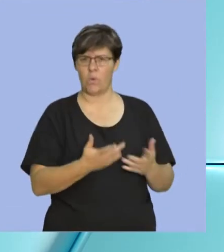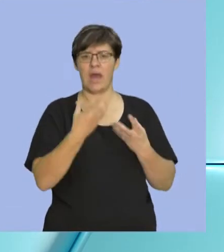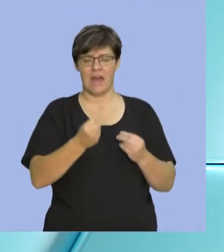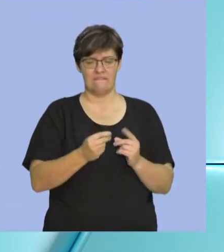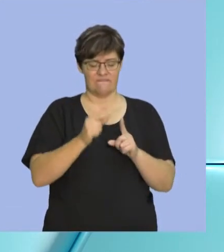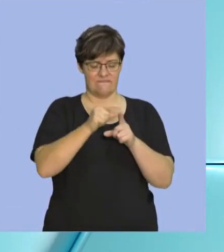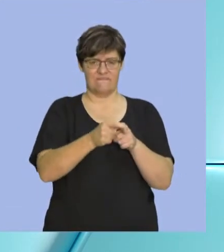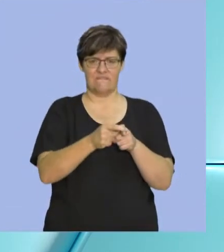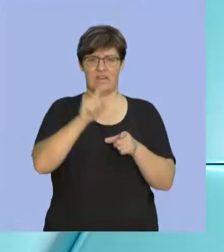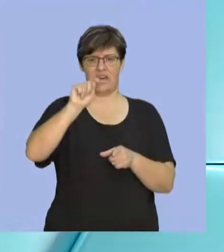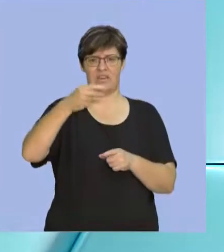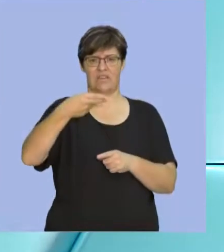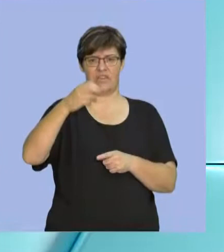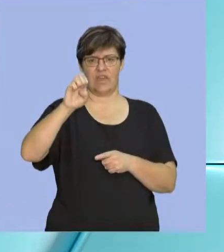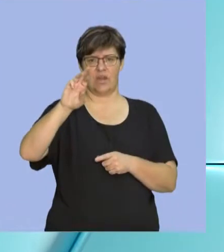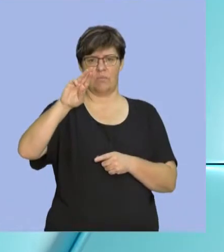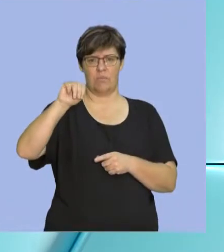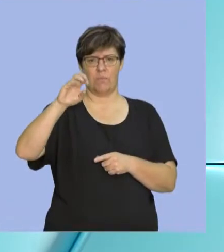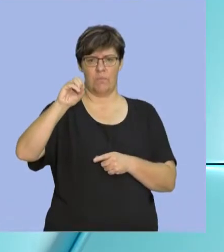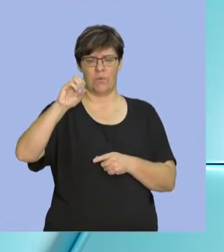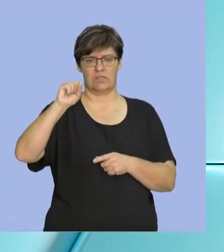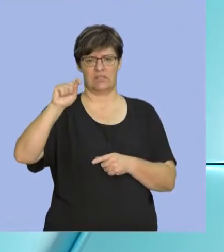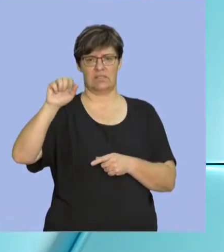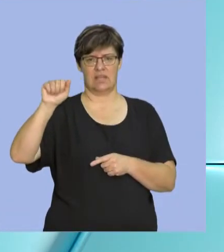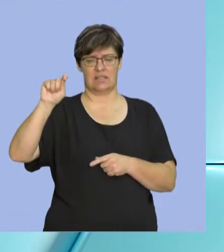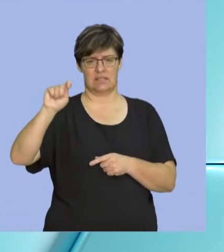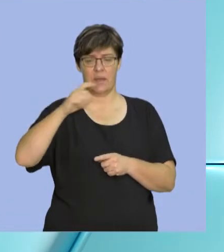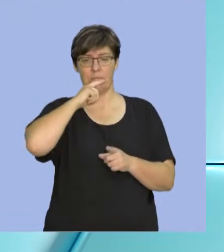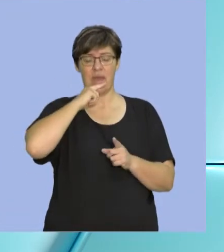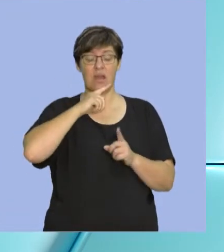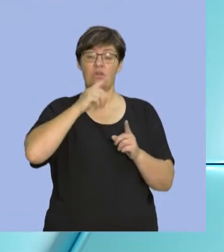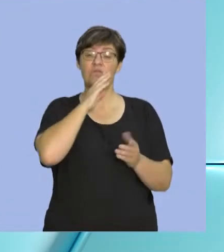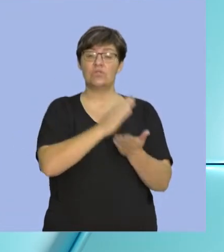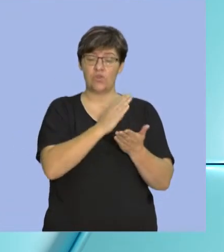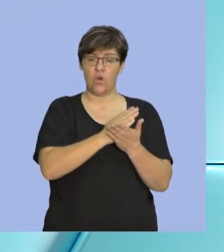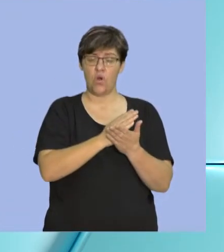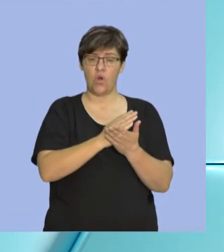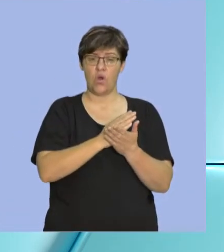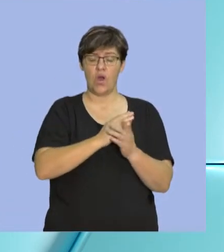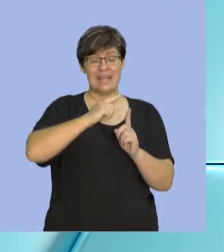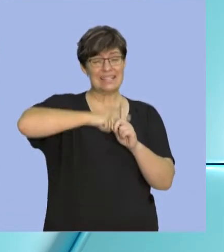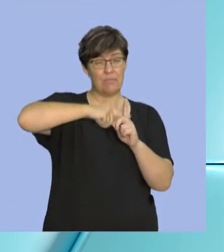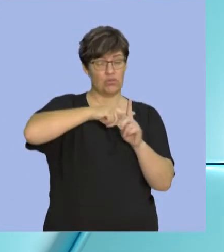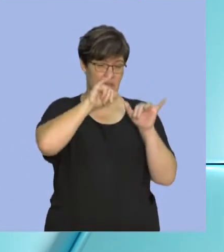thermostat, and that thermostat ensures that the temperature fluctuates around a specific temperature.